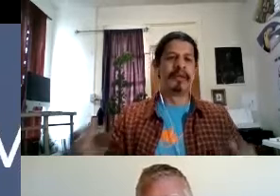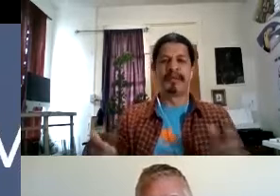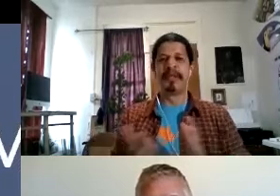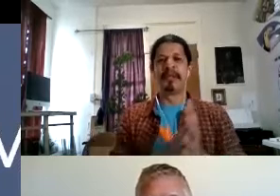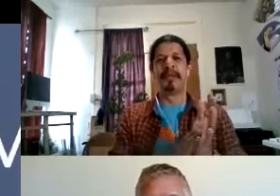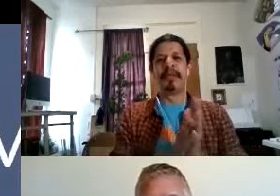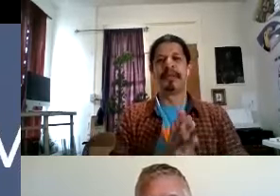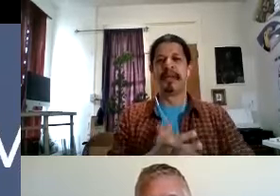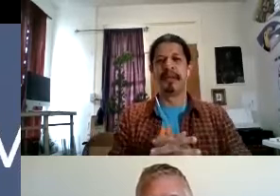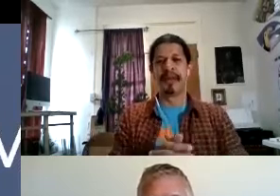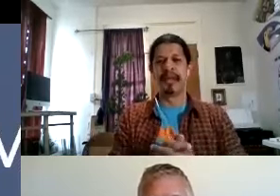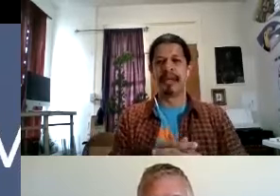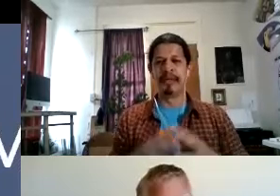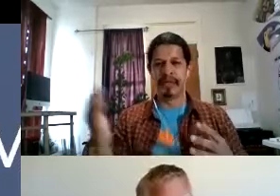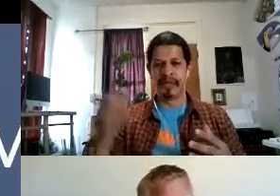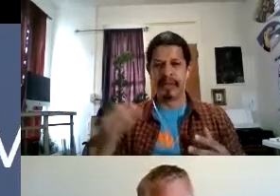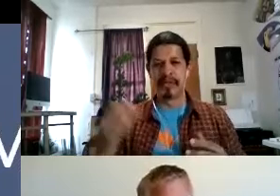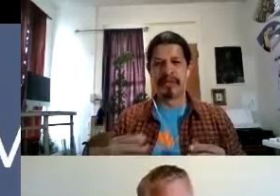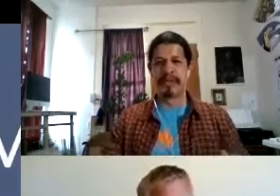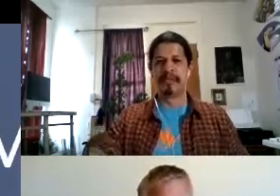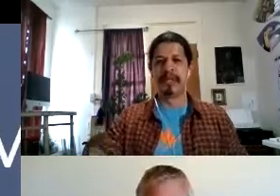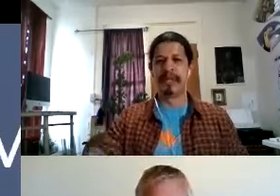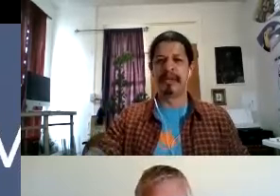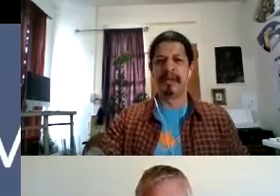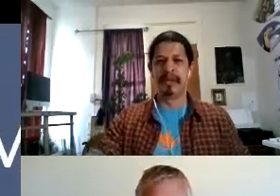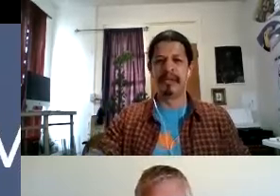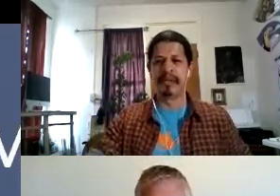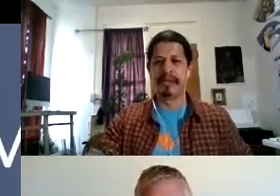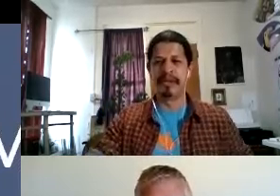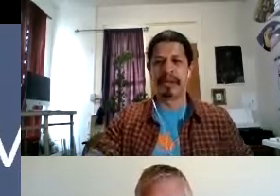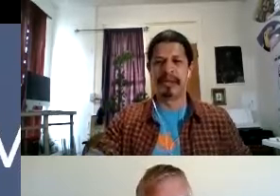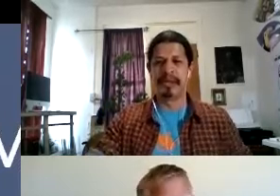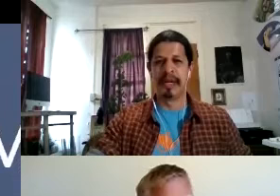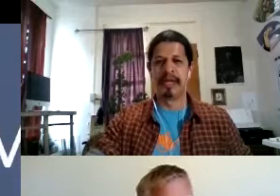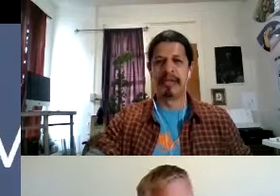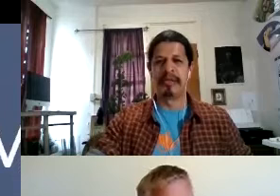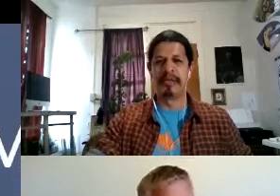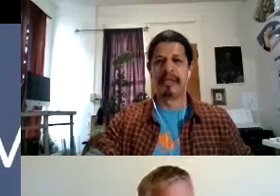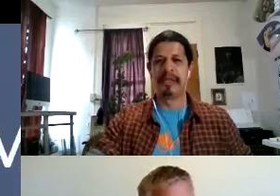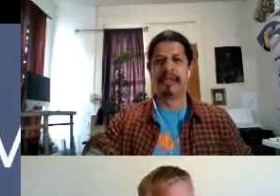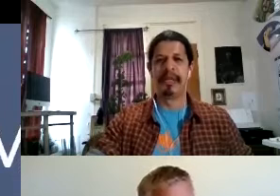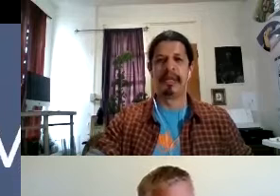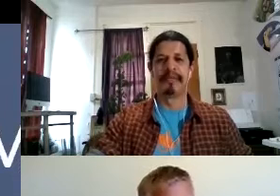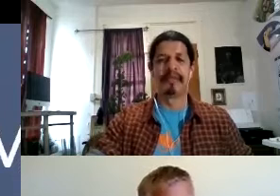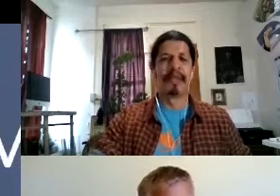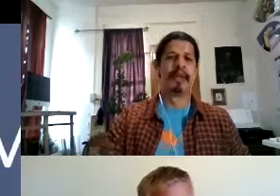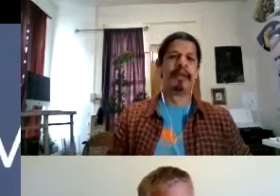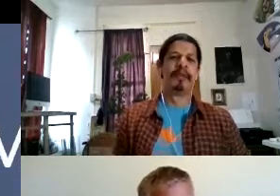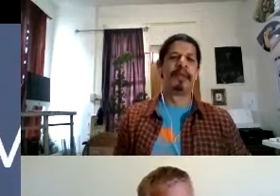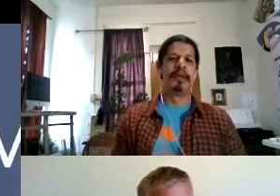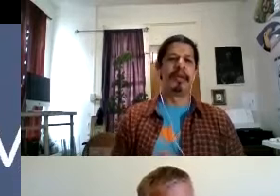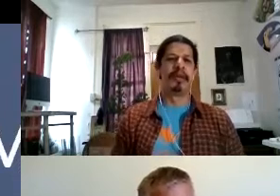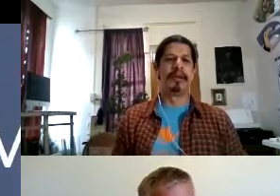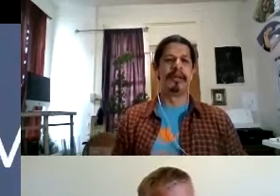So first of all, I just want to remind everybody, I know there's still people joining the meeting, and as soon as you join, I'll start adding you to the list.